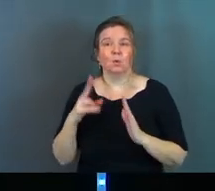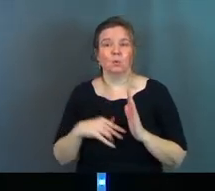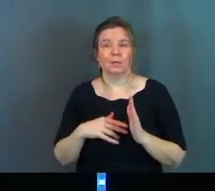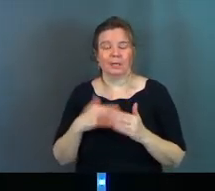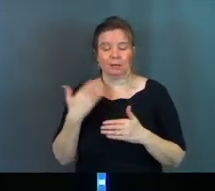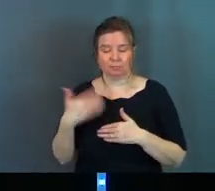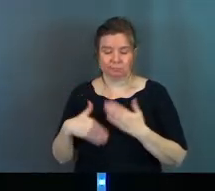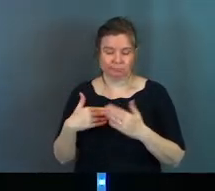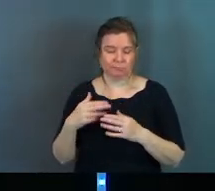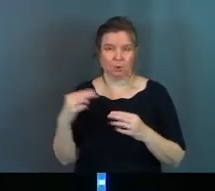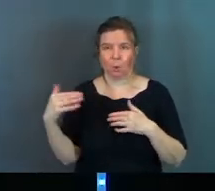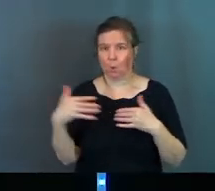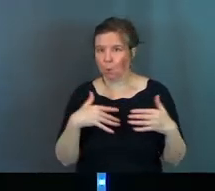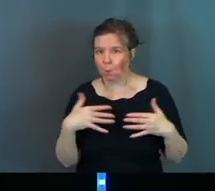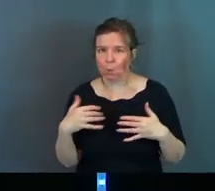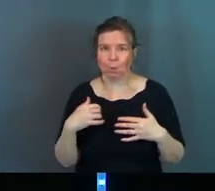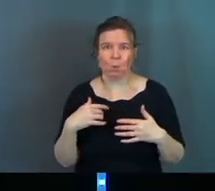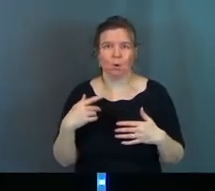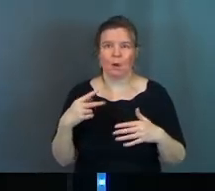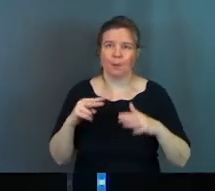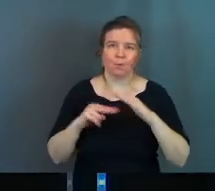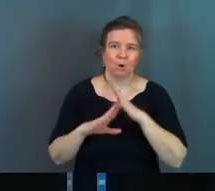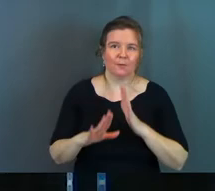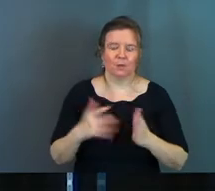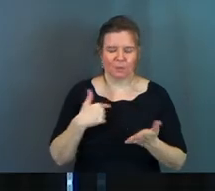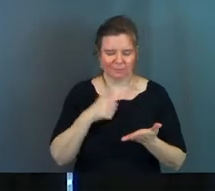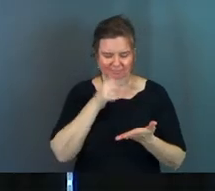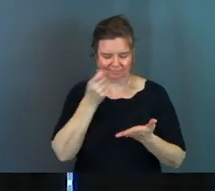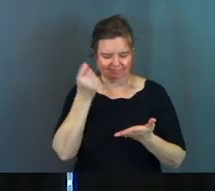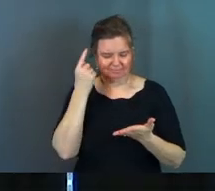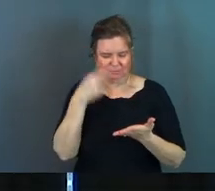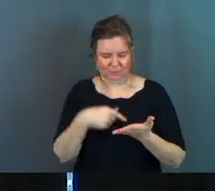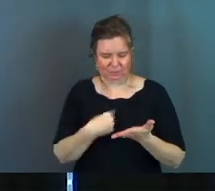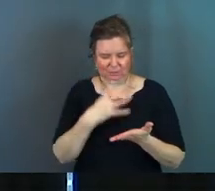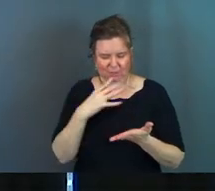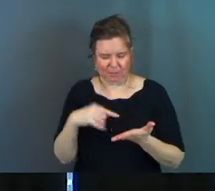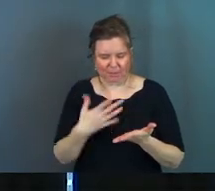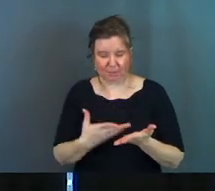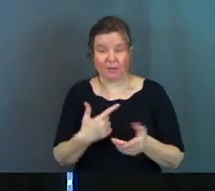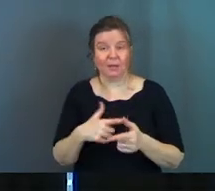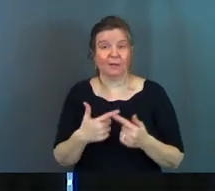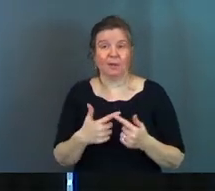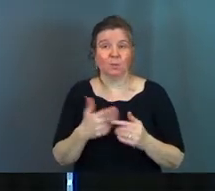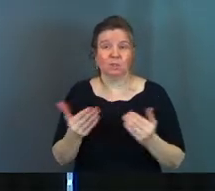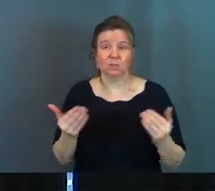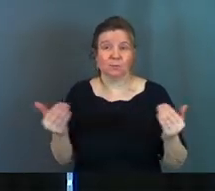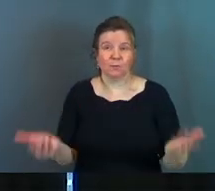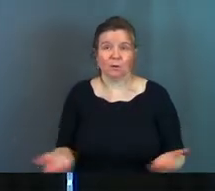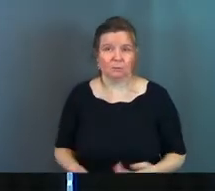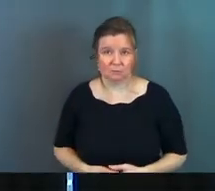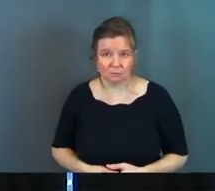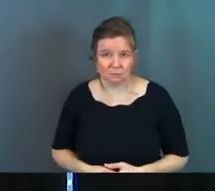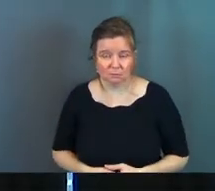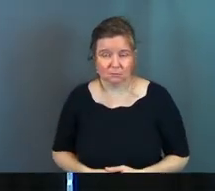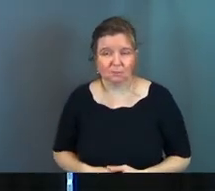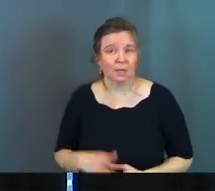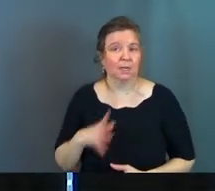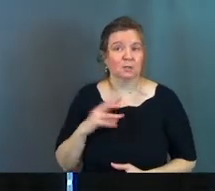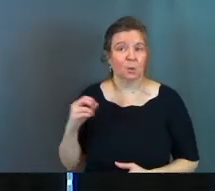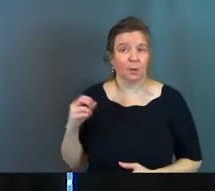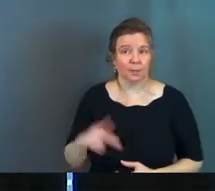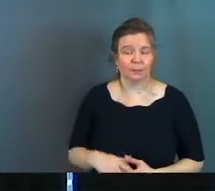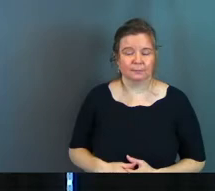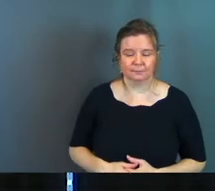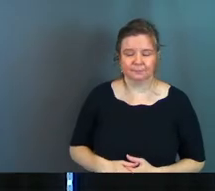reading a genealogy or a war or a prophet or something, we just, like, have no idea what it's talking about, and we just move on, and it's